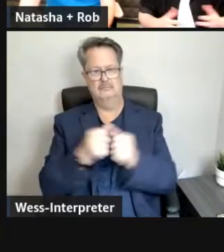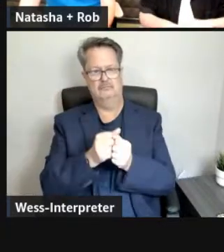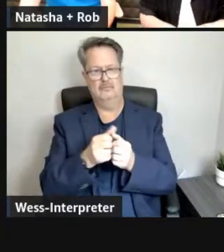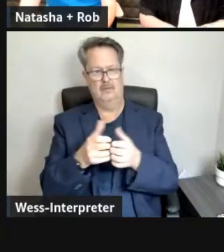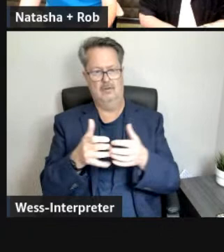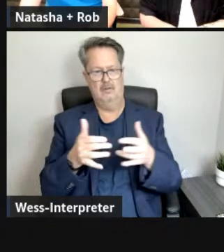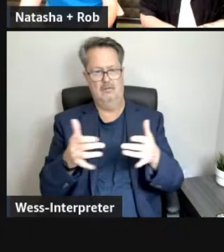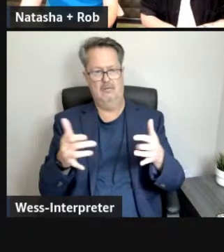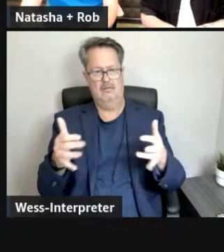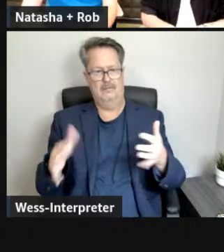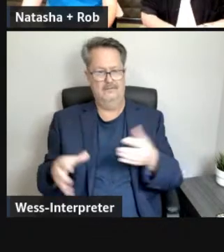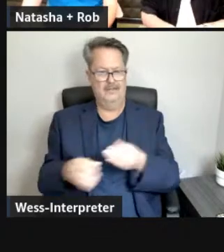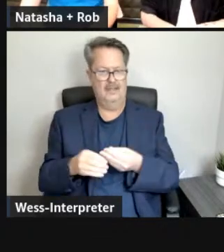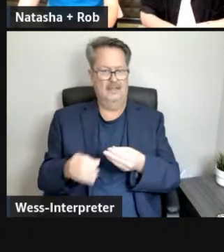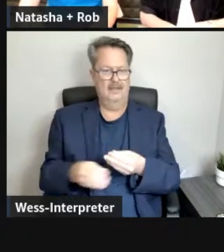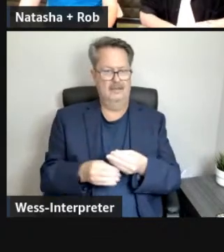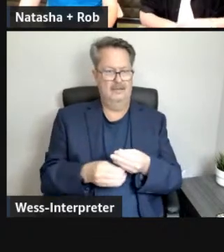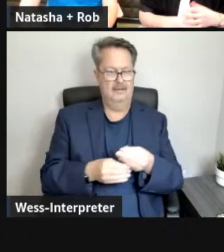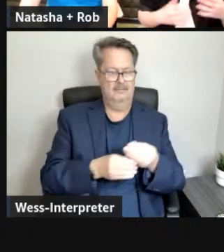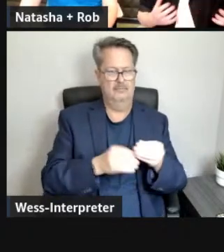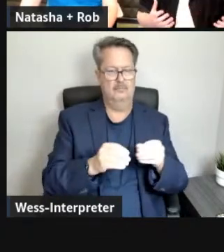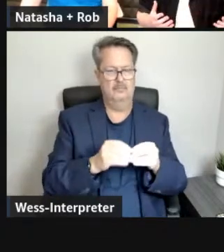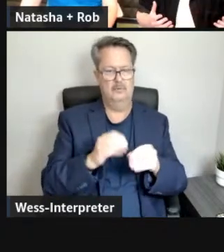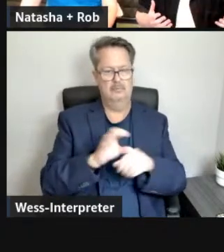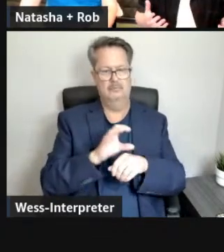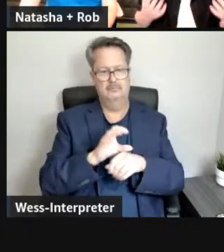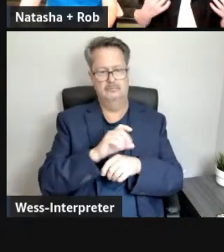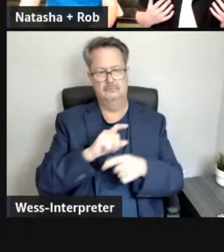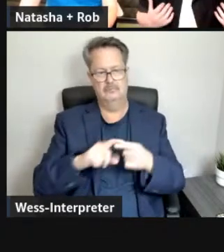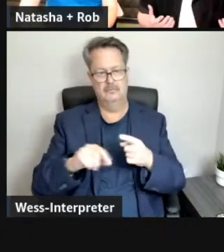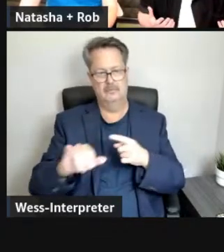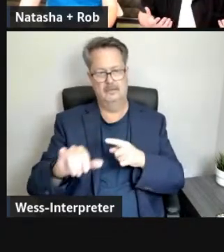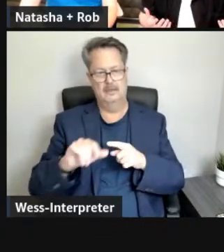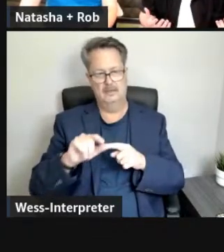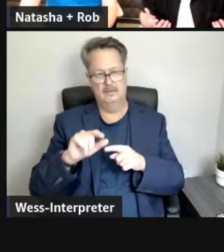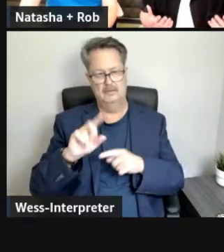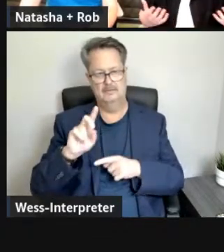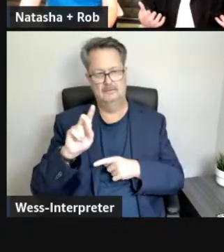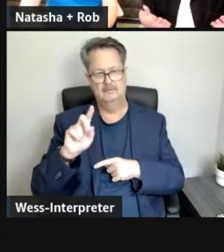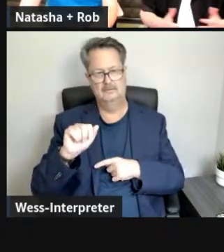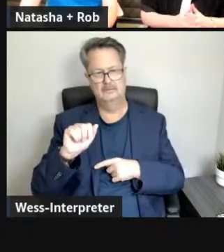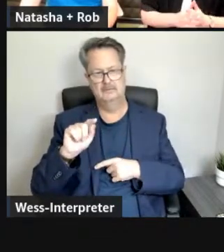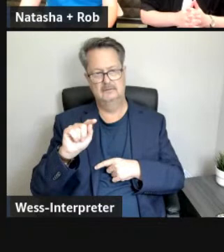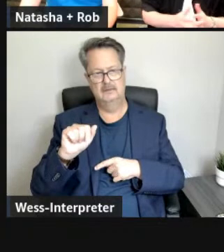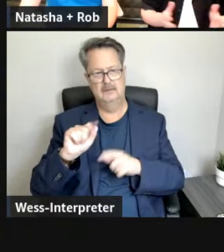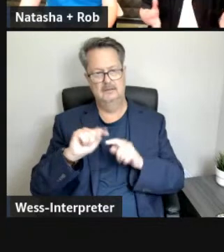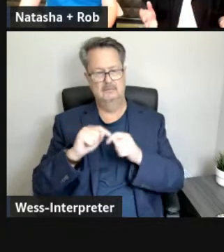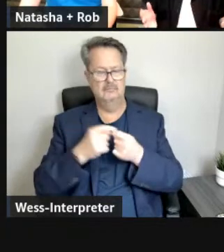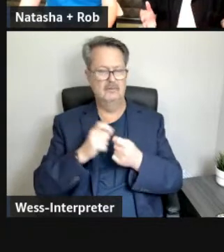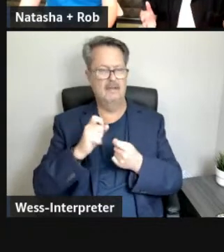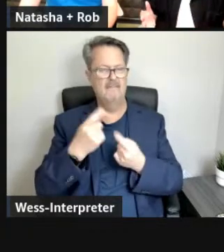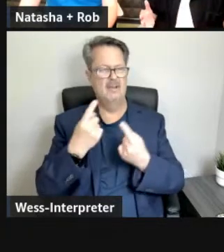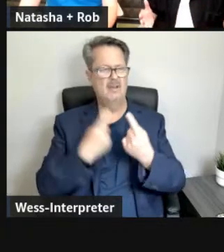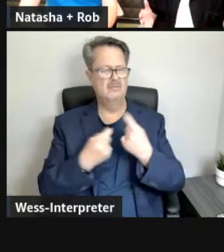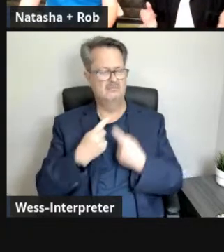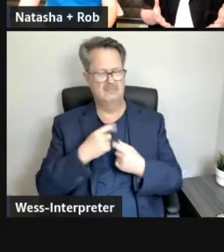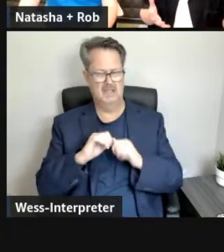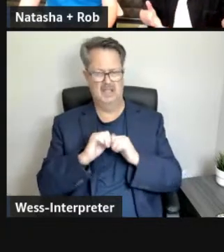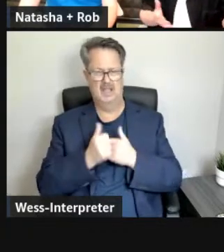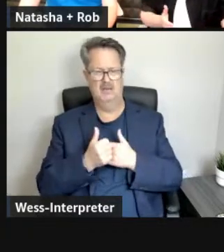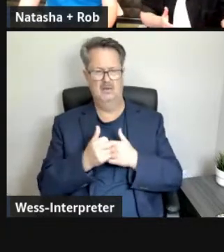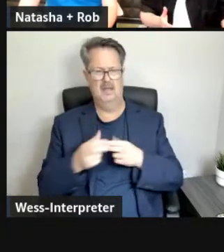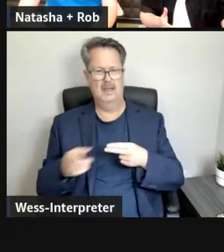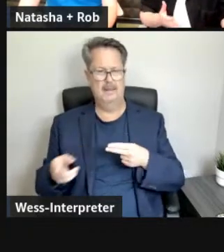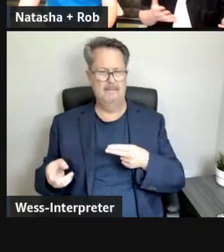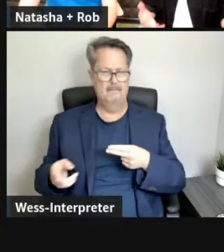to that data plane. So as you scale, there are a few questions you'll need to ask yourself. Things like, how do I patch at scale? How do I patch